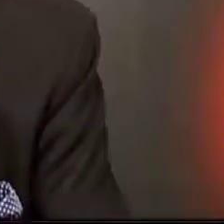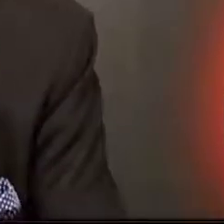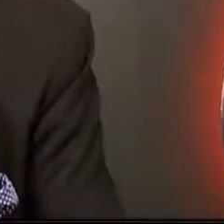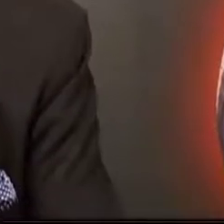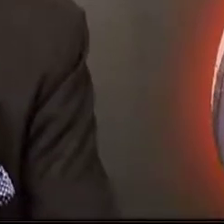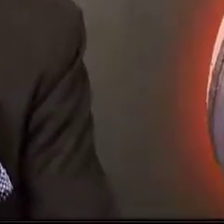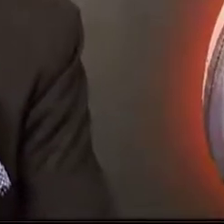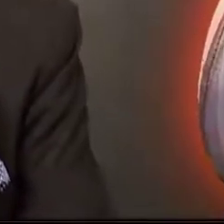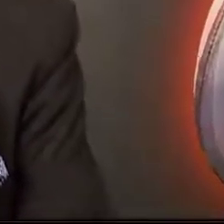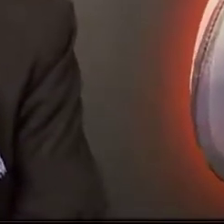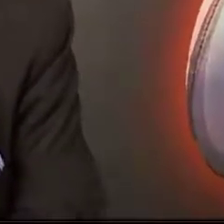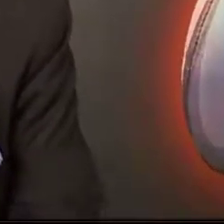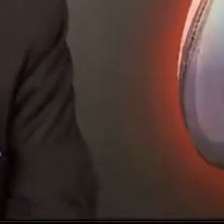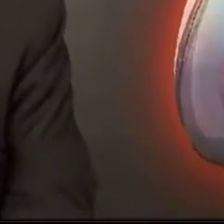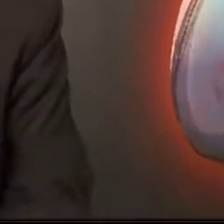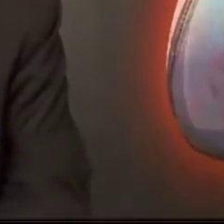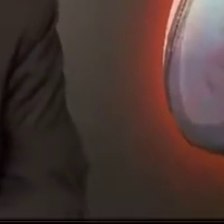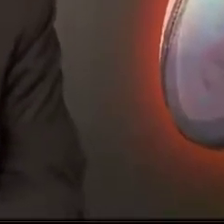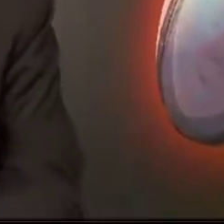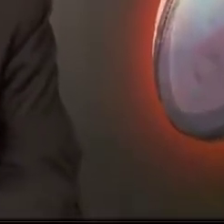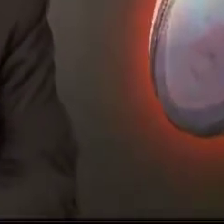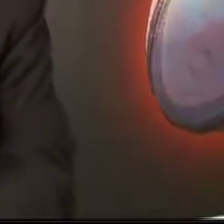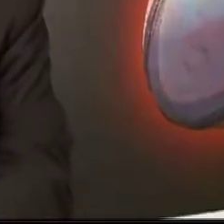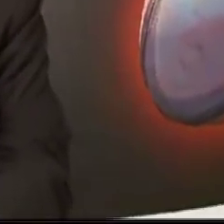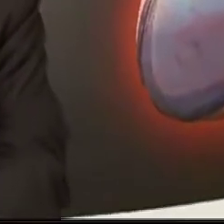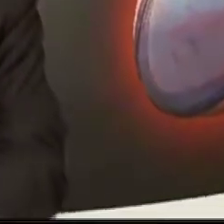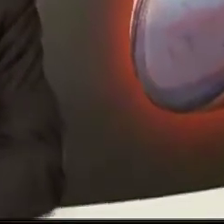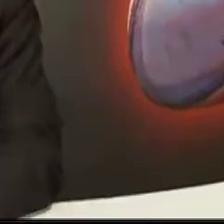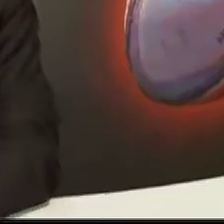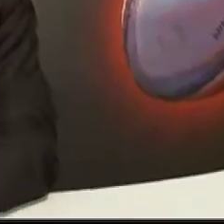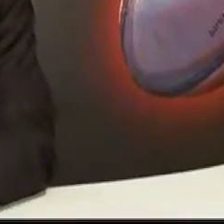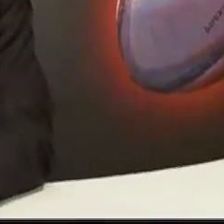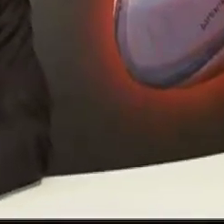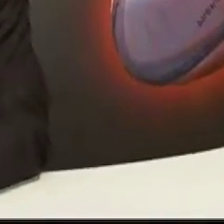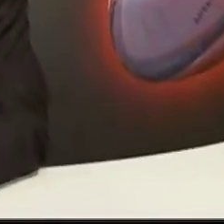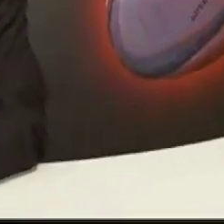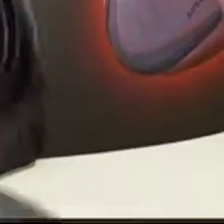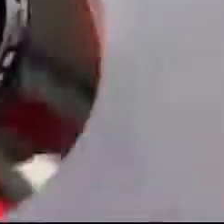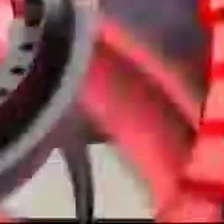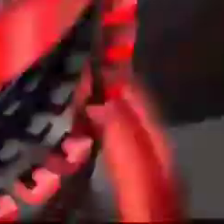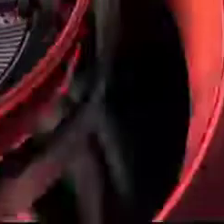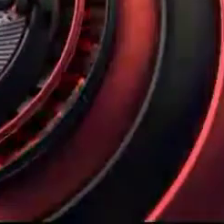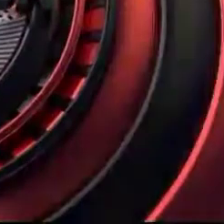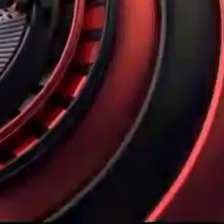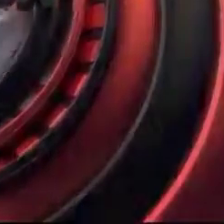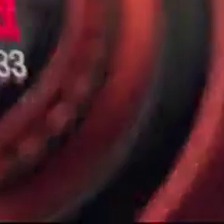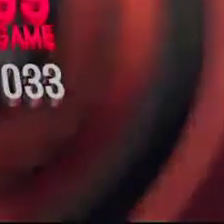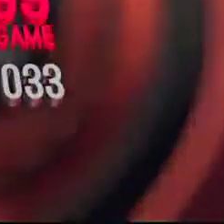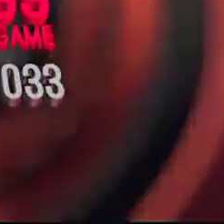Spectacular rugby being played in the Press Cup 2014. Get your copy. DVDs available. Call right now,